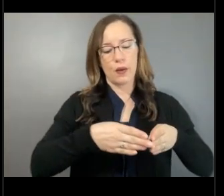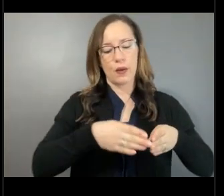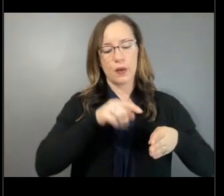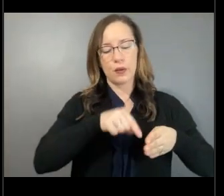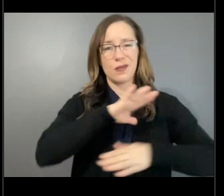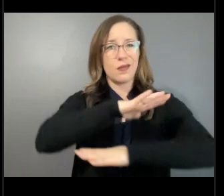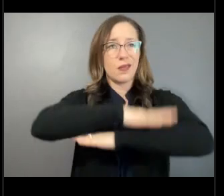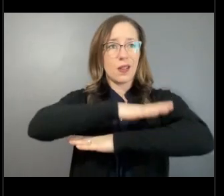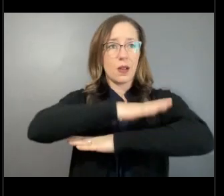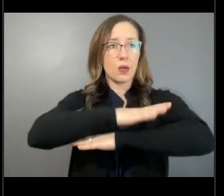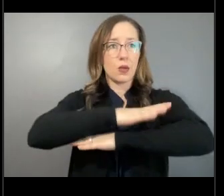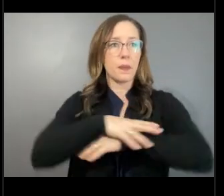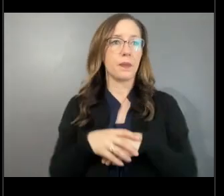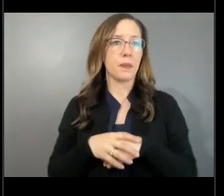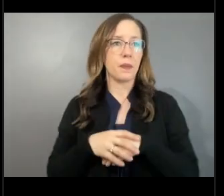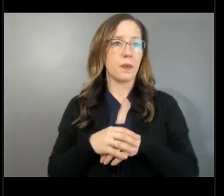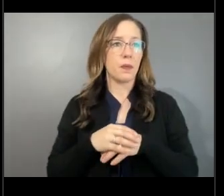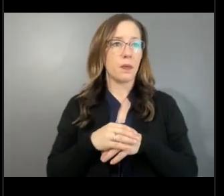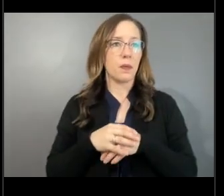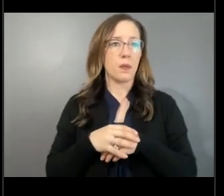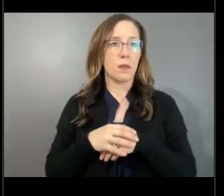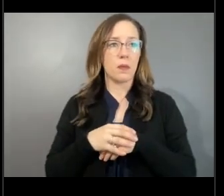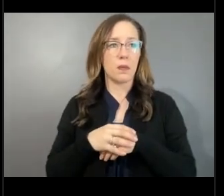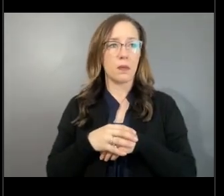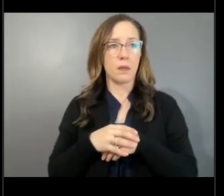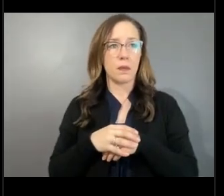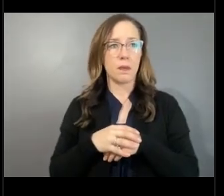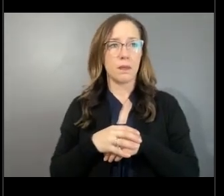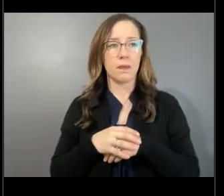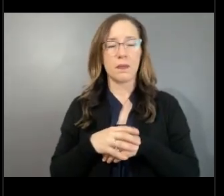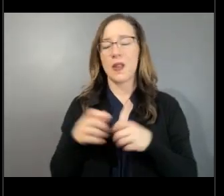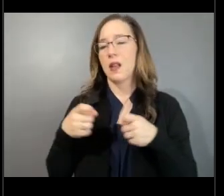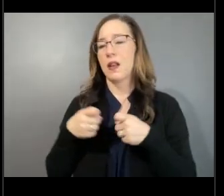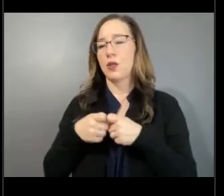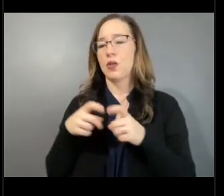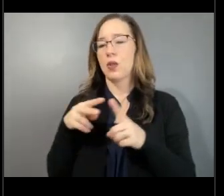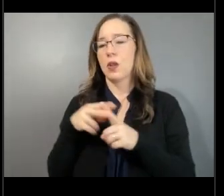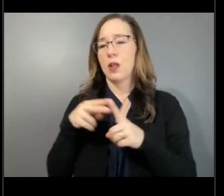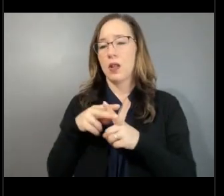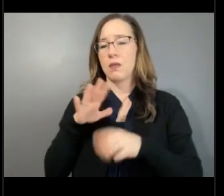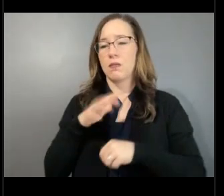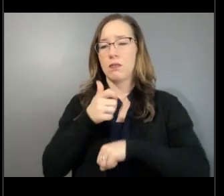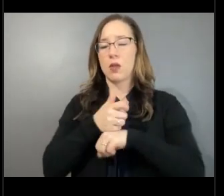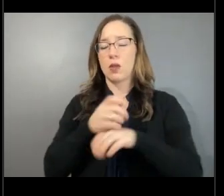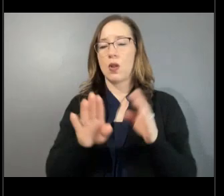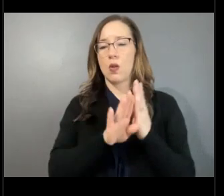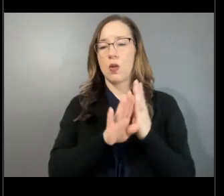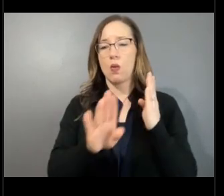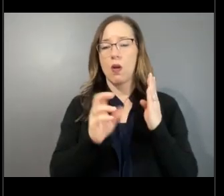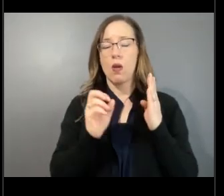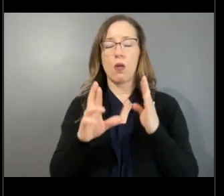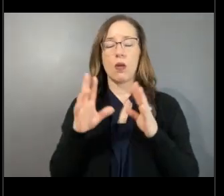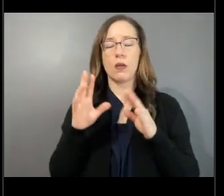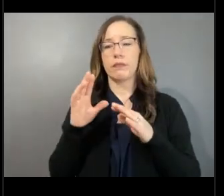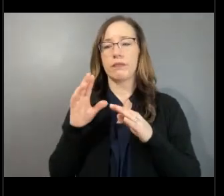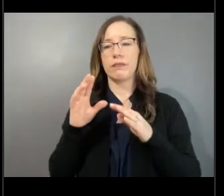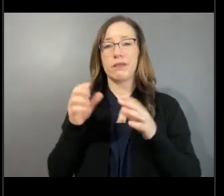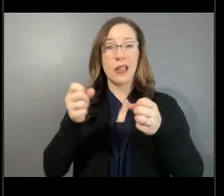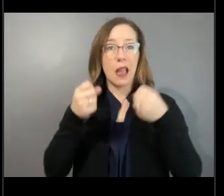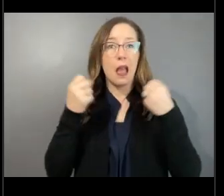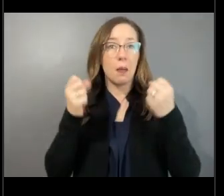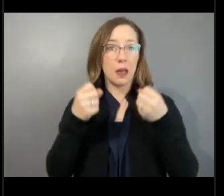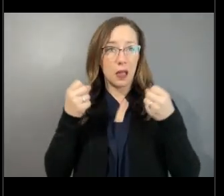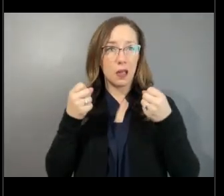In a kitchen, an electrical outlet is mounted on a wall over a cabinet without knee